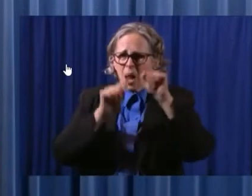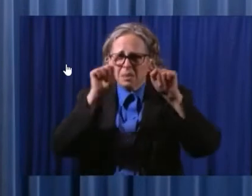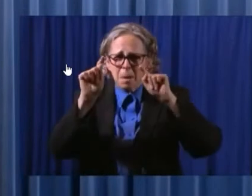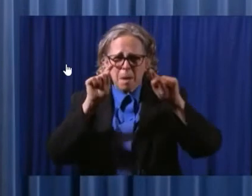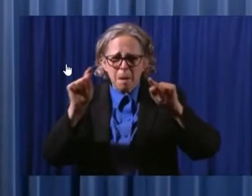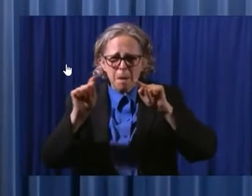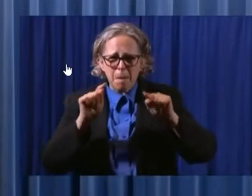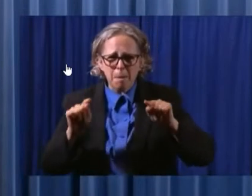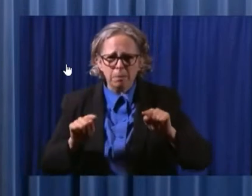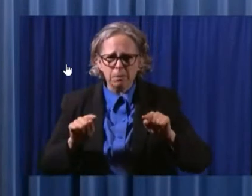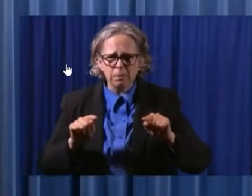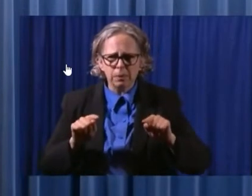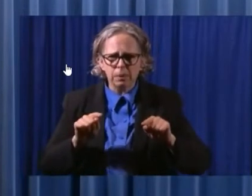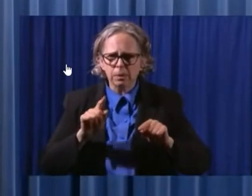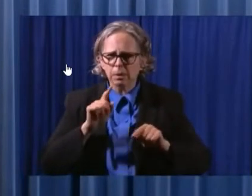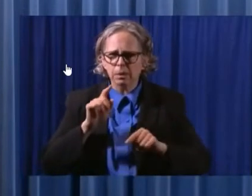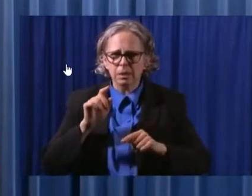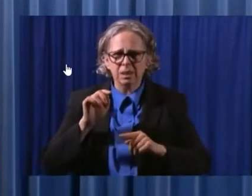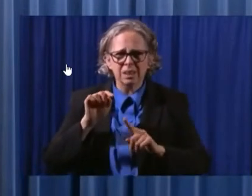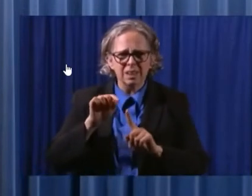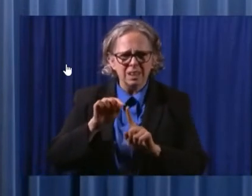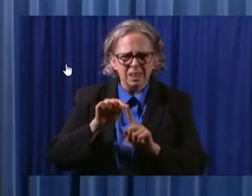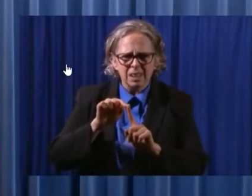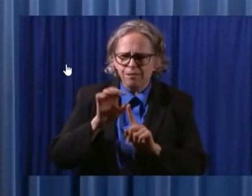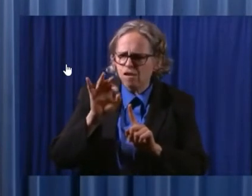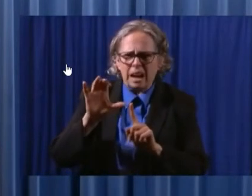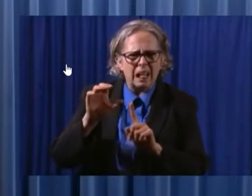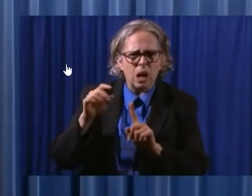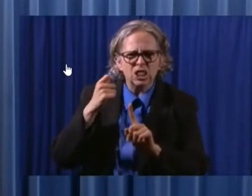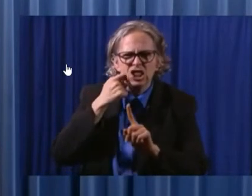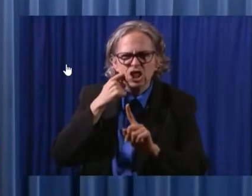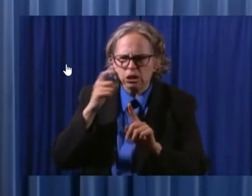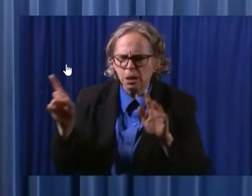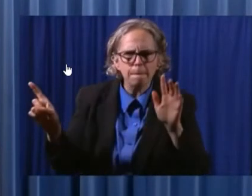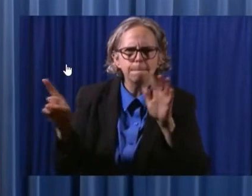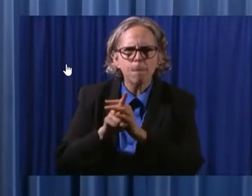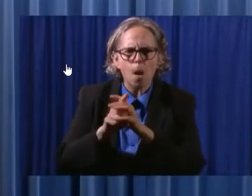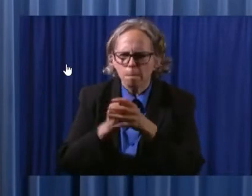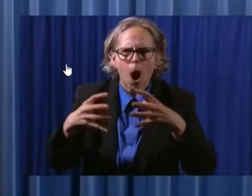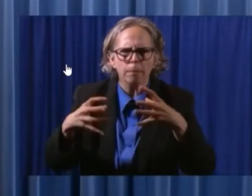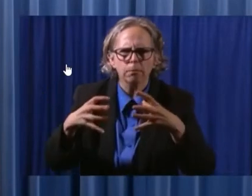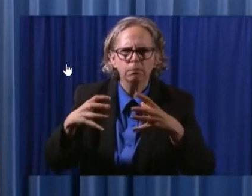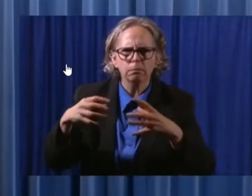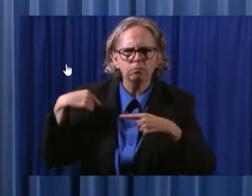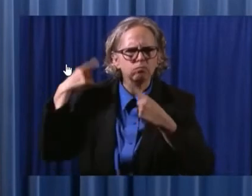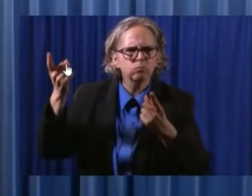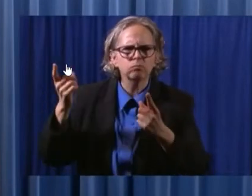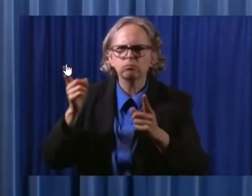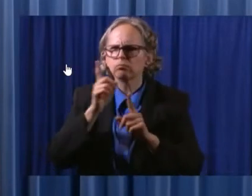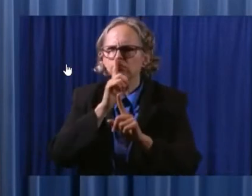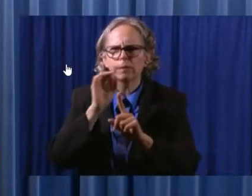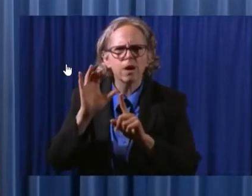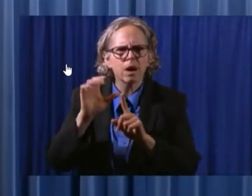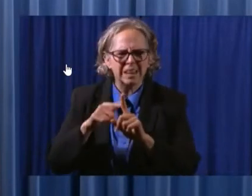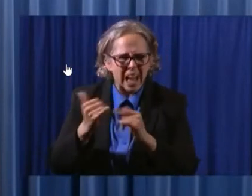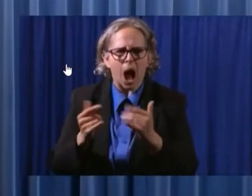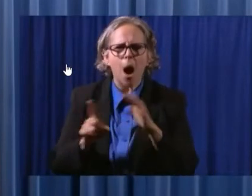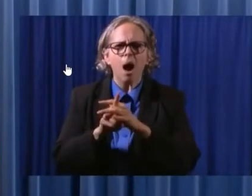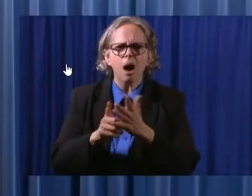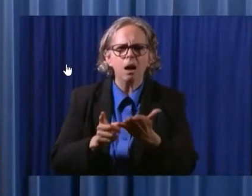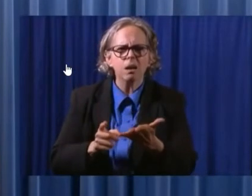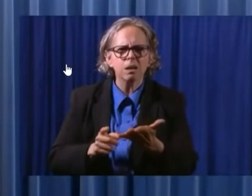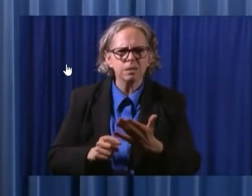These numbers are just emerging very, very, very quickly. Franklin County has gone from